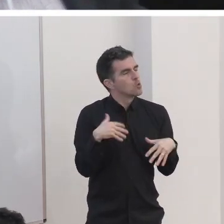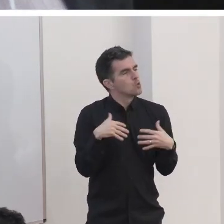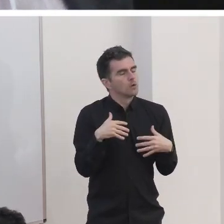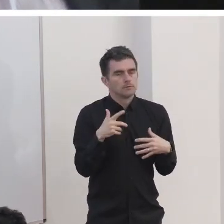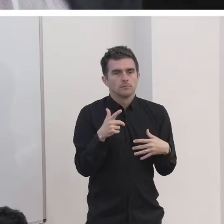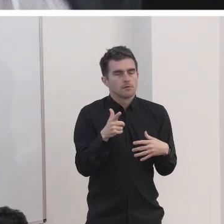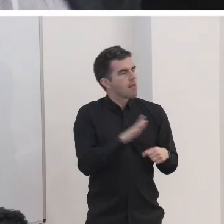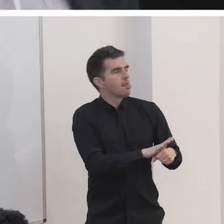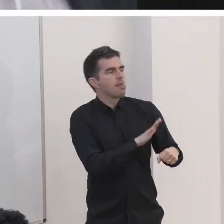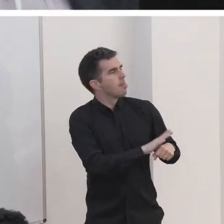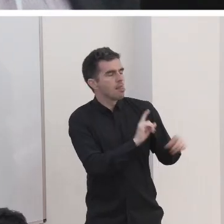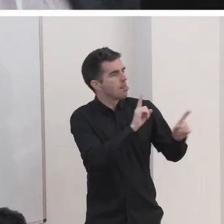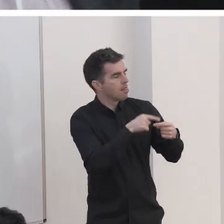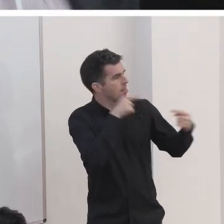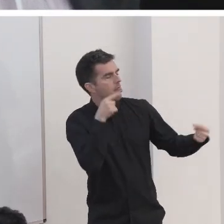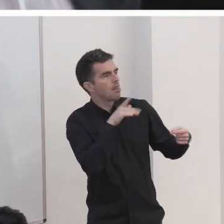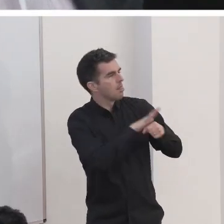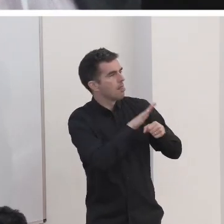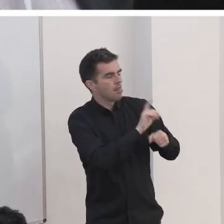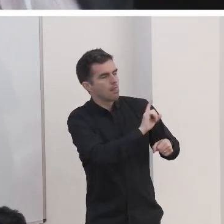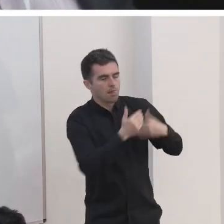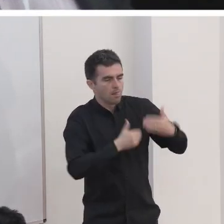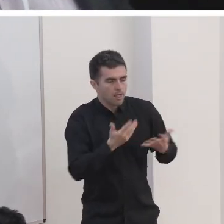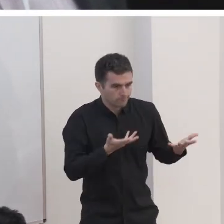going to the courts, like sometimes the attitude of